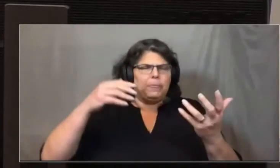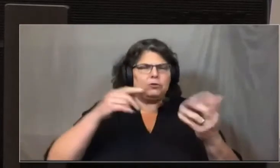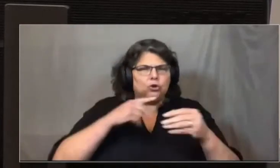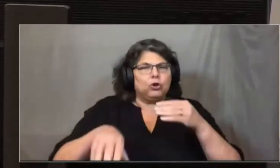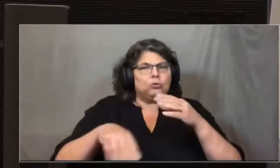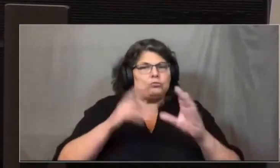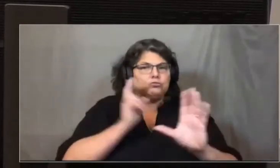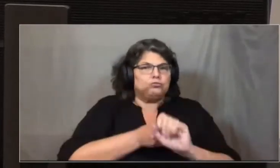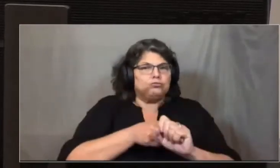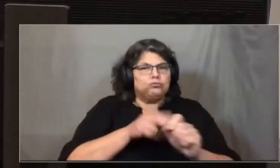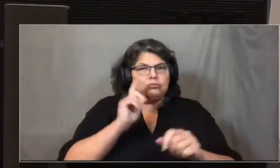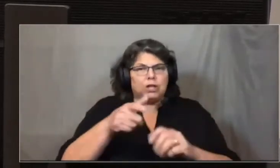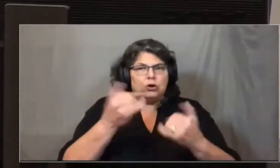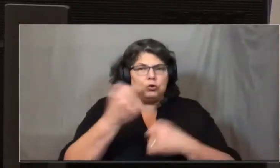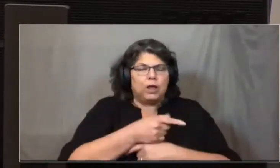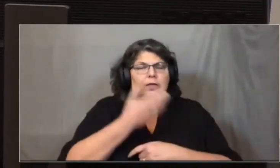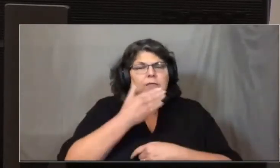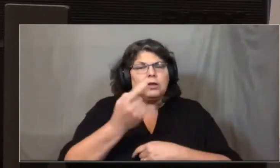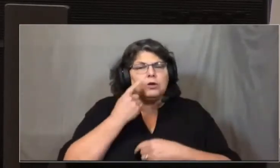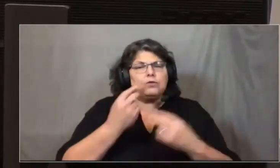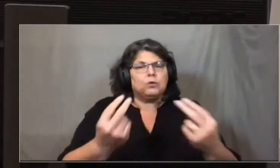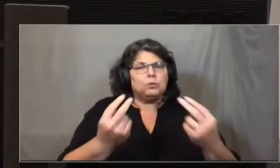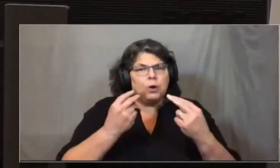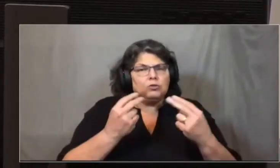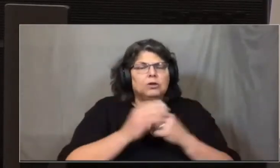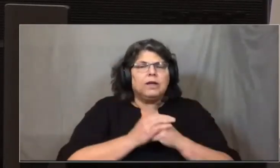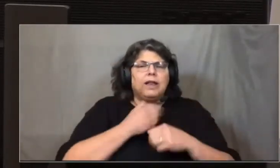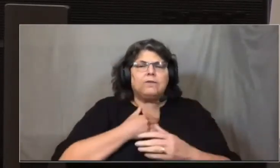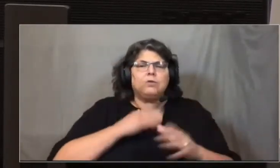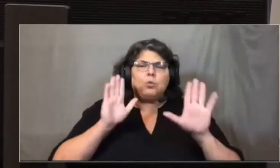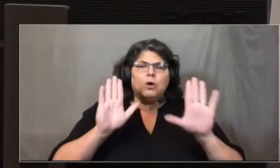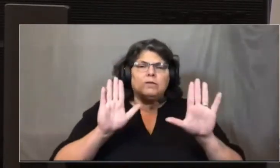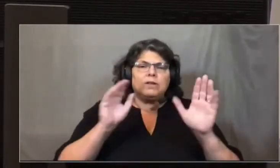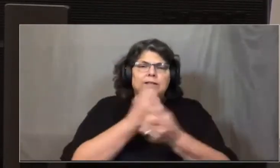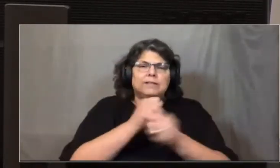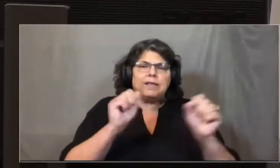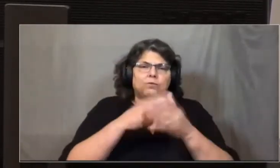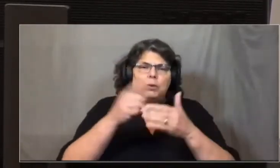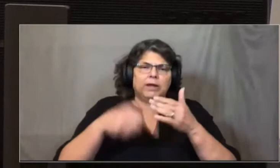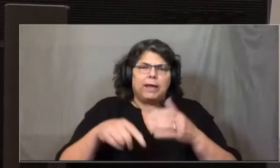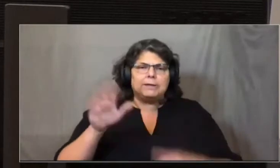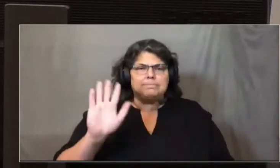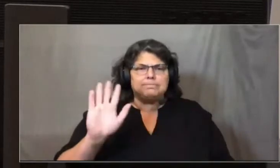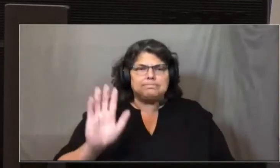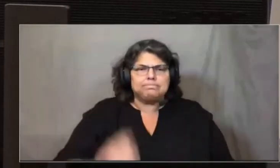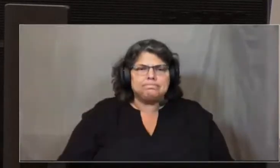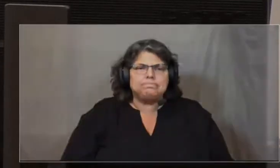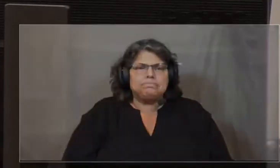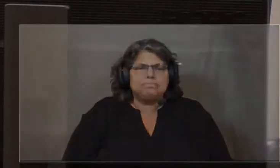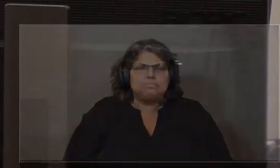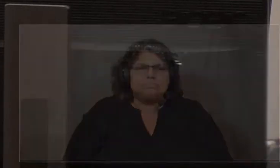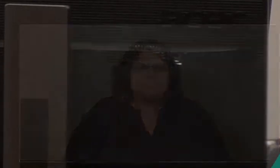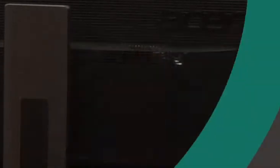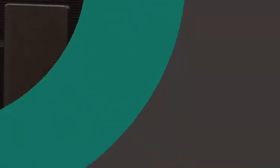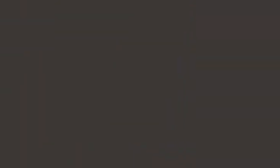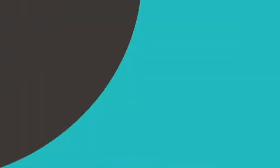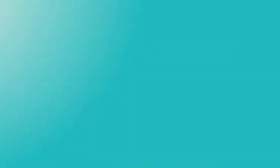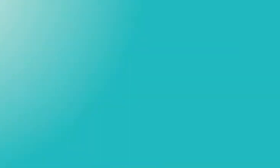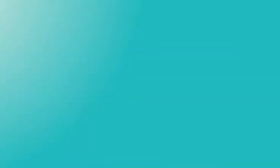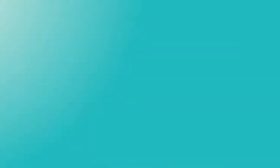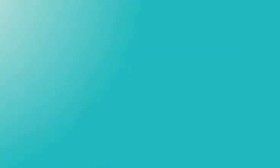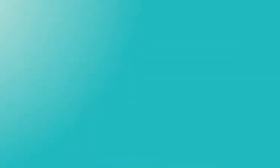We thank you for joining us. Have a wonderful and safe weekend. Thank you.